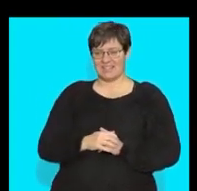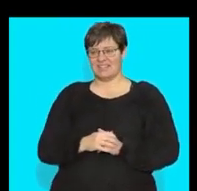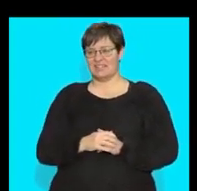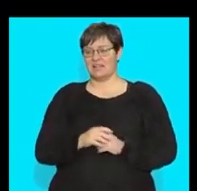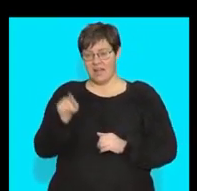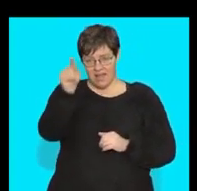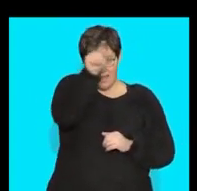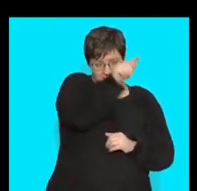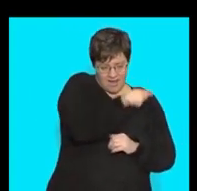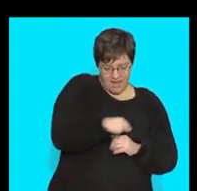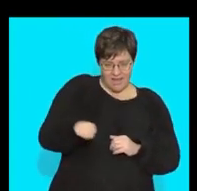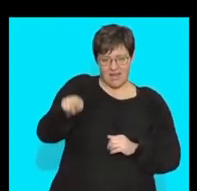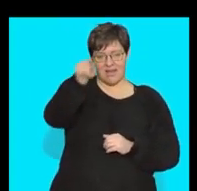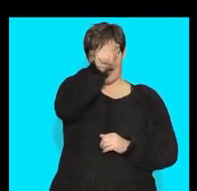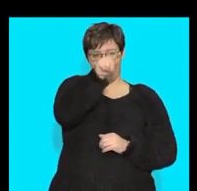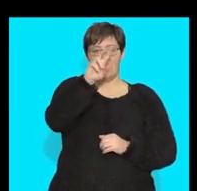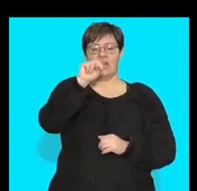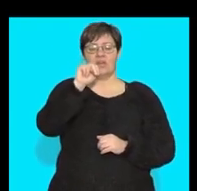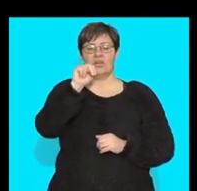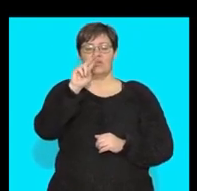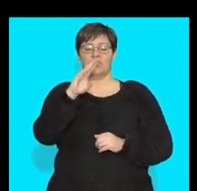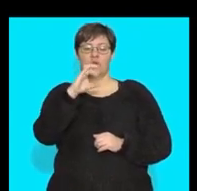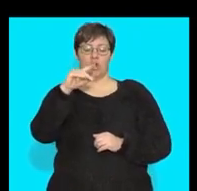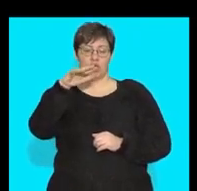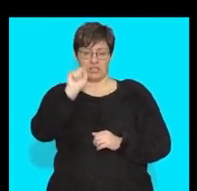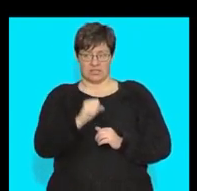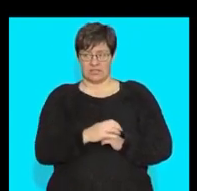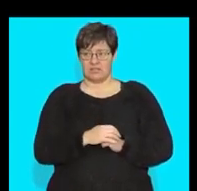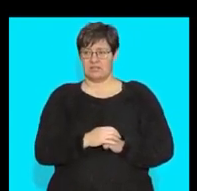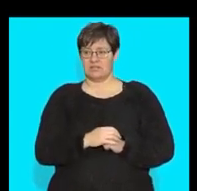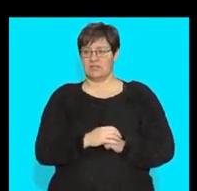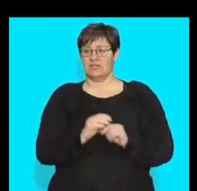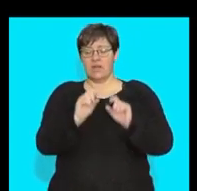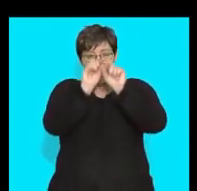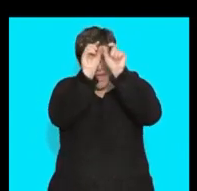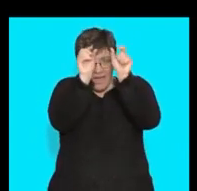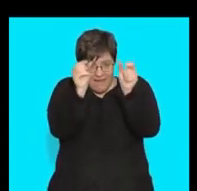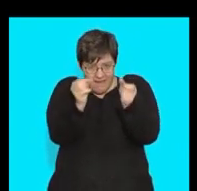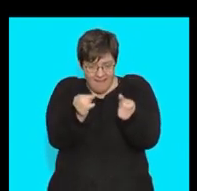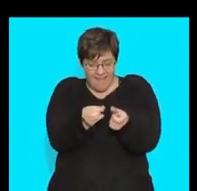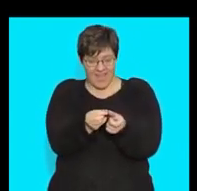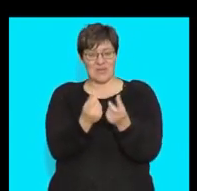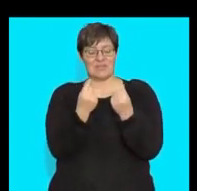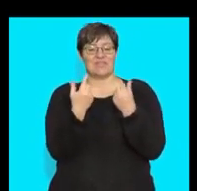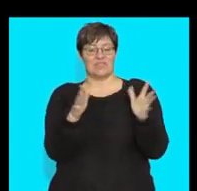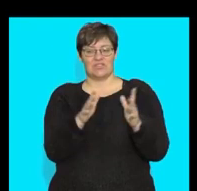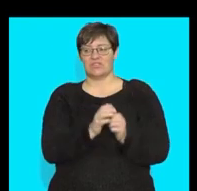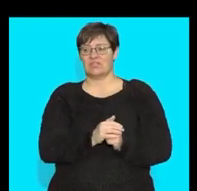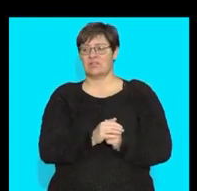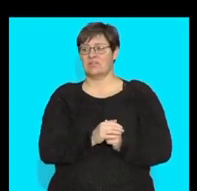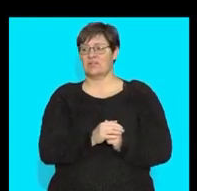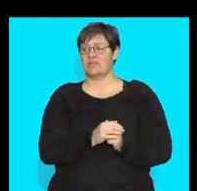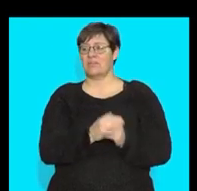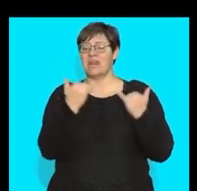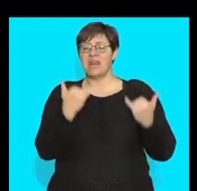nucleus. Here is the nucleus. And here, all right, that we have done that. But what we're looking at, I